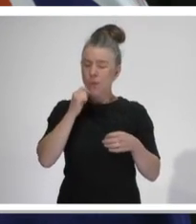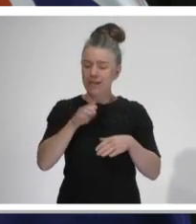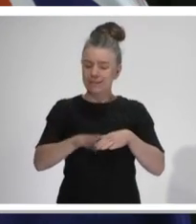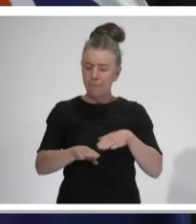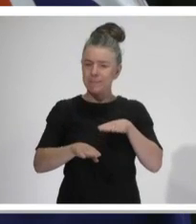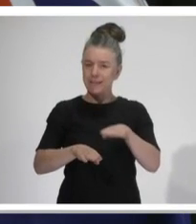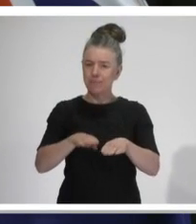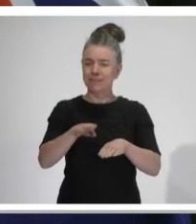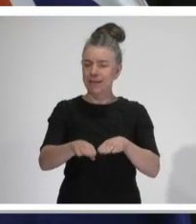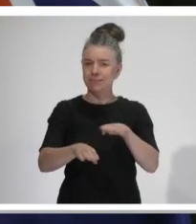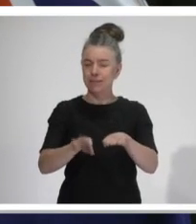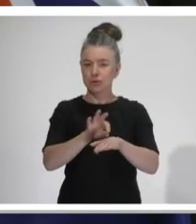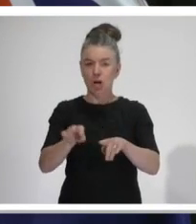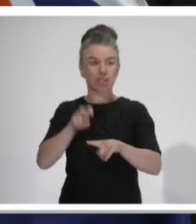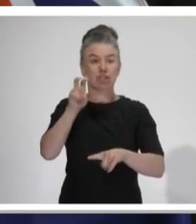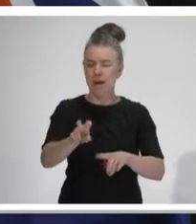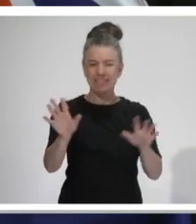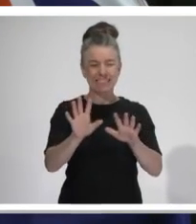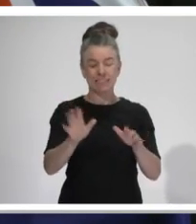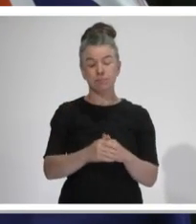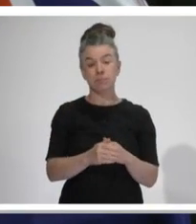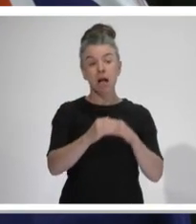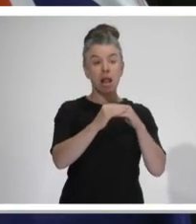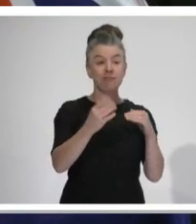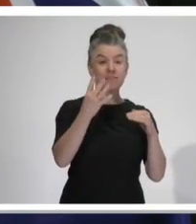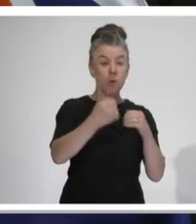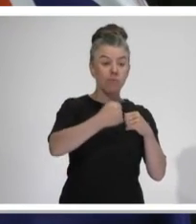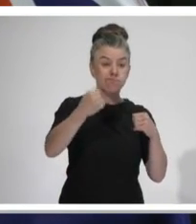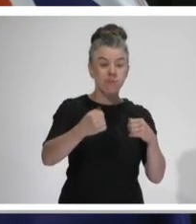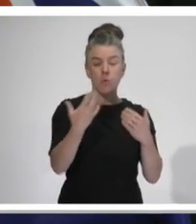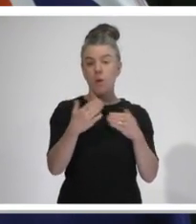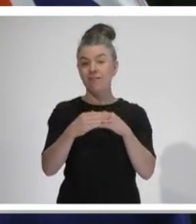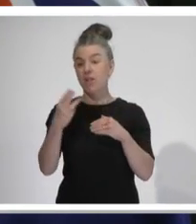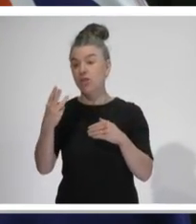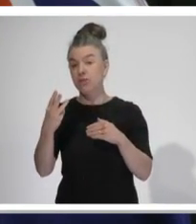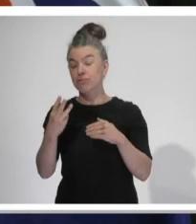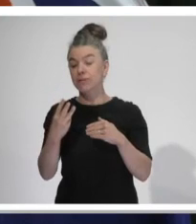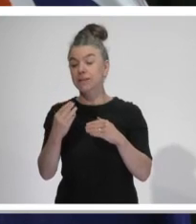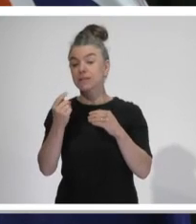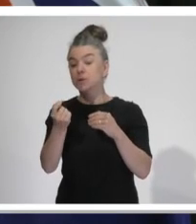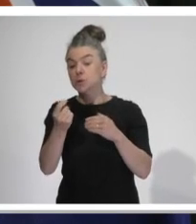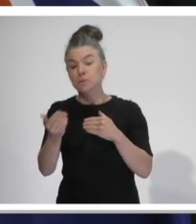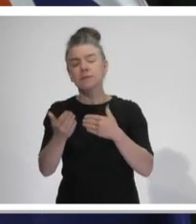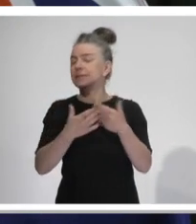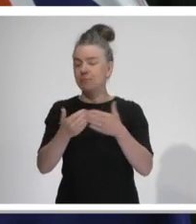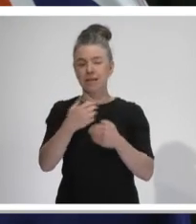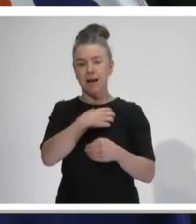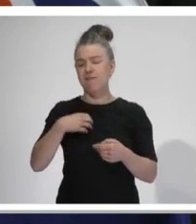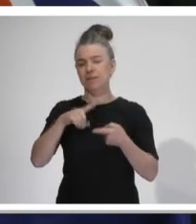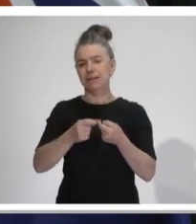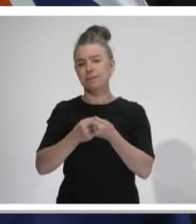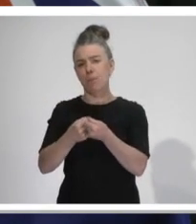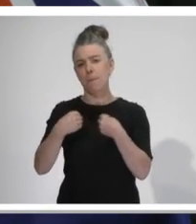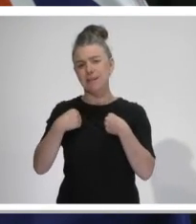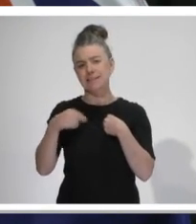that whether we remain at level 4 or move to level 3, government support for businesses and assistance for workers remains vital and